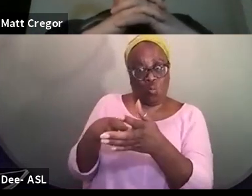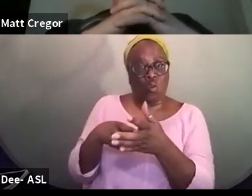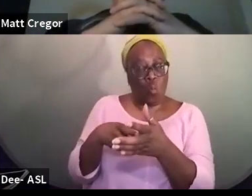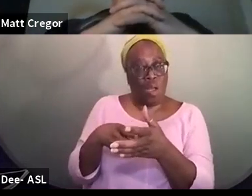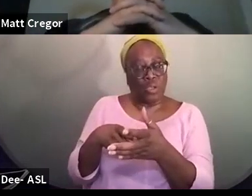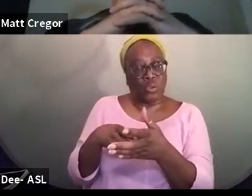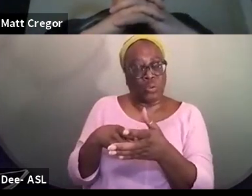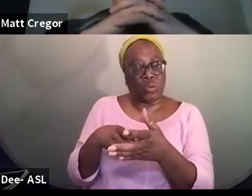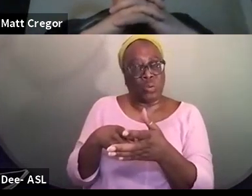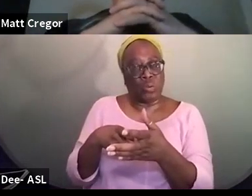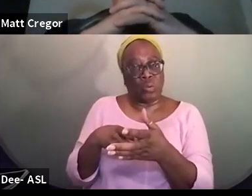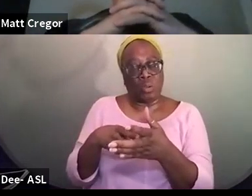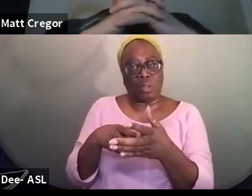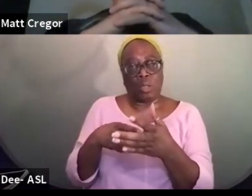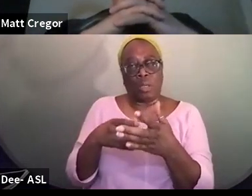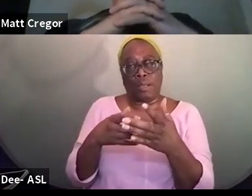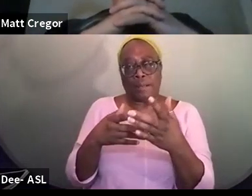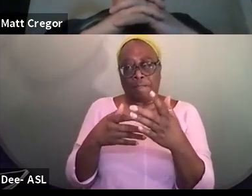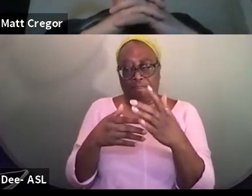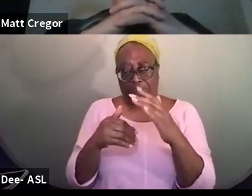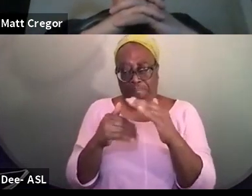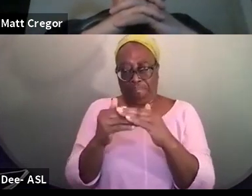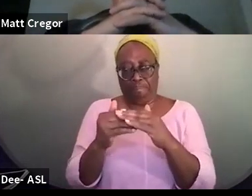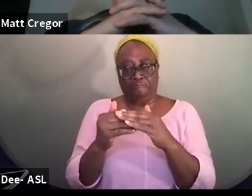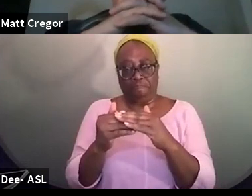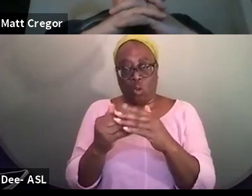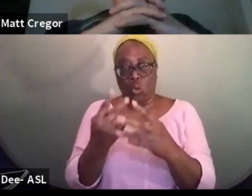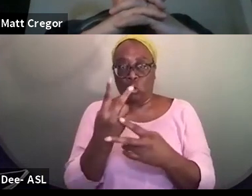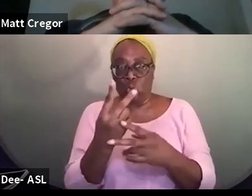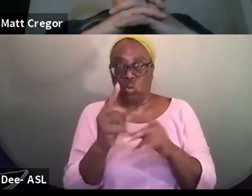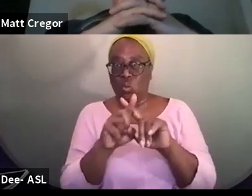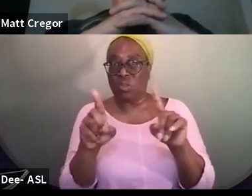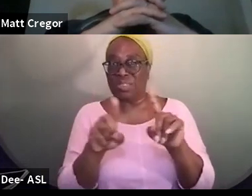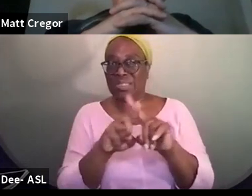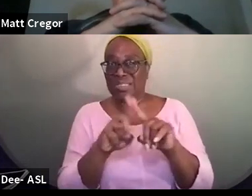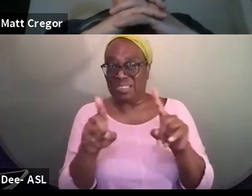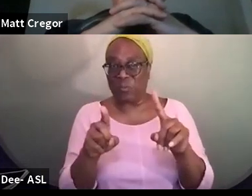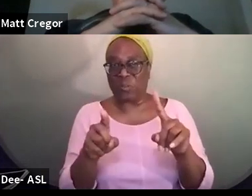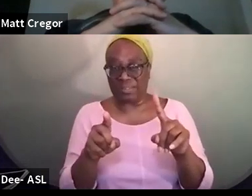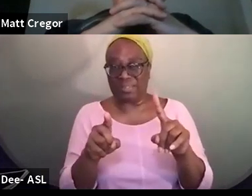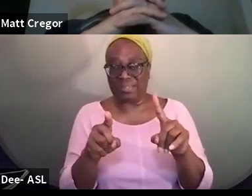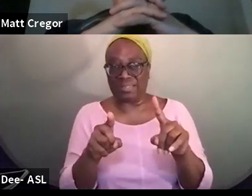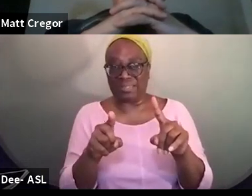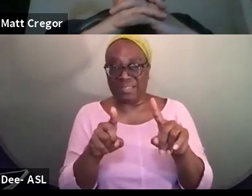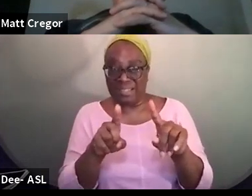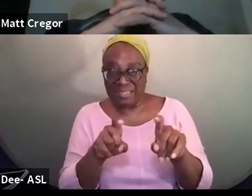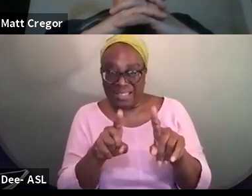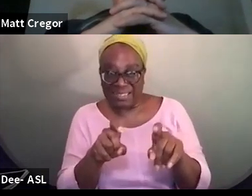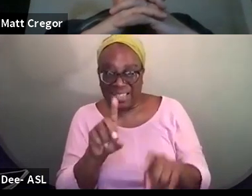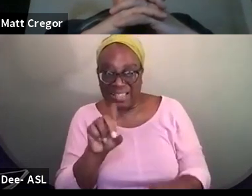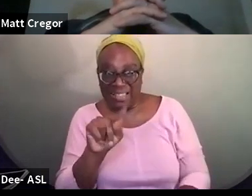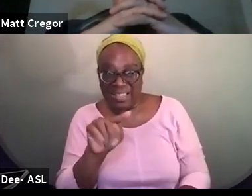least 2 sittings for the exam. It would also require